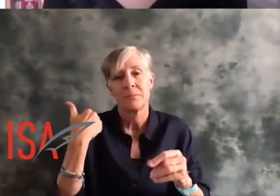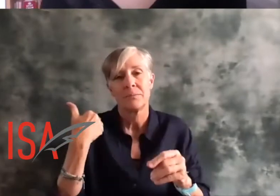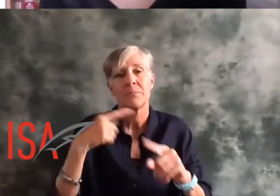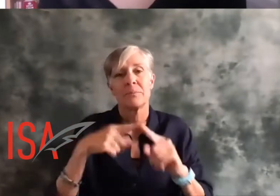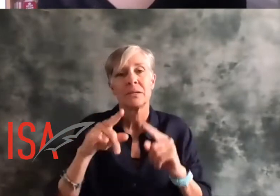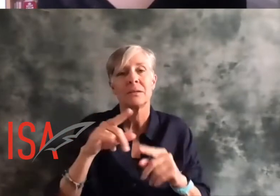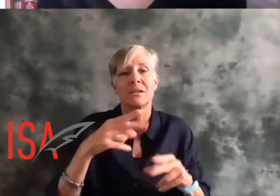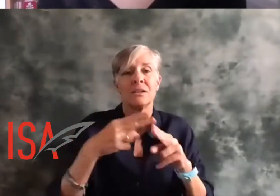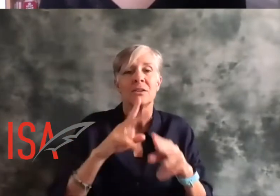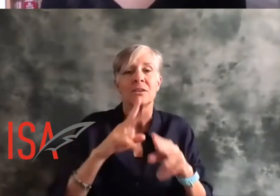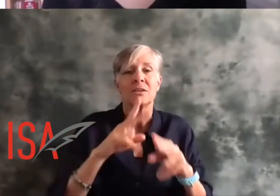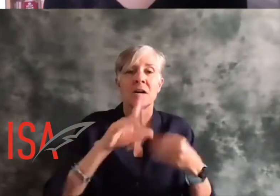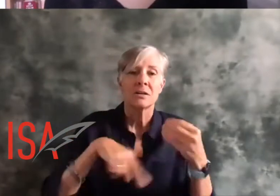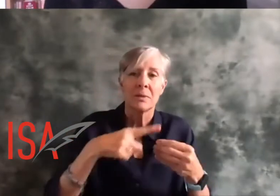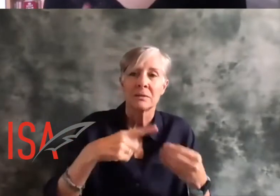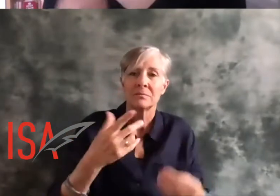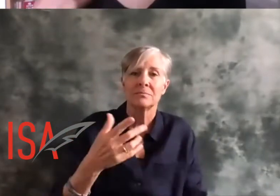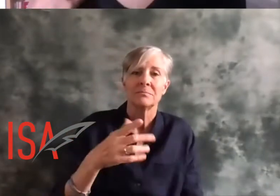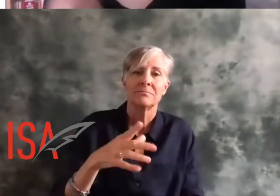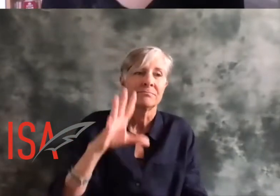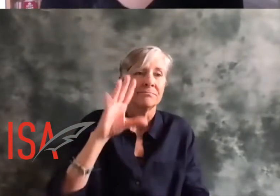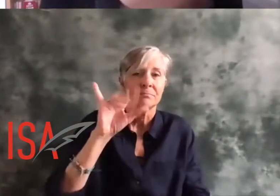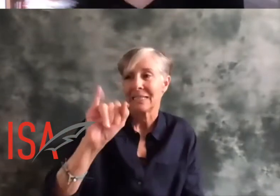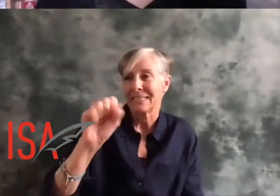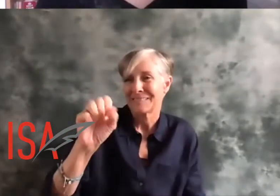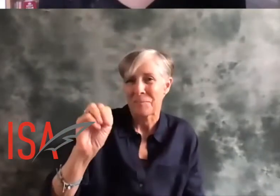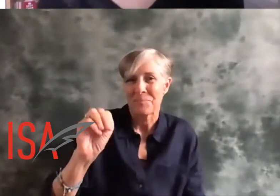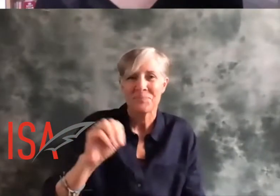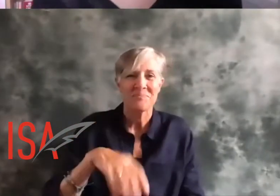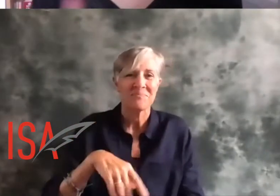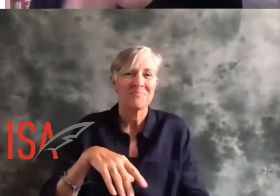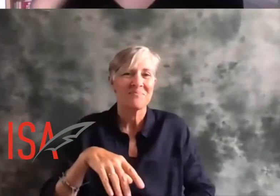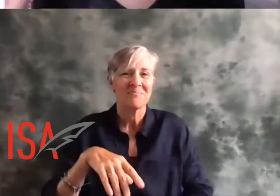isms. So we're talking about including, we'll